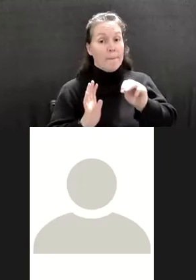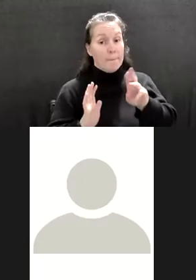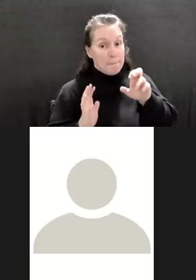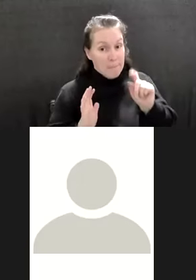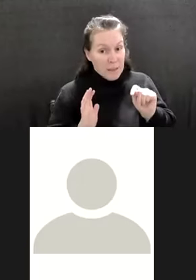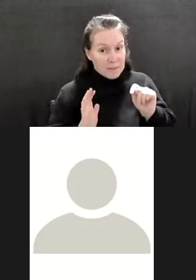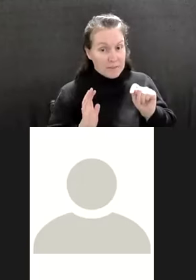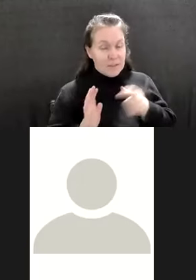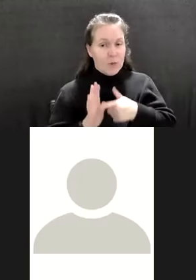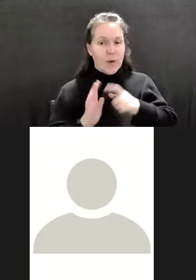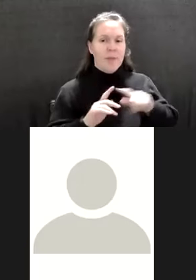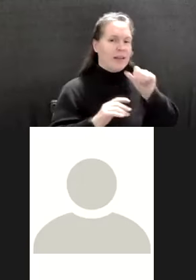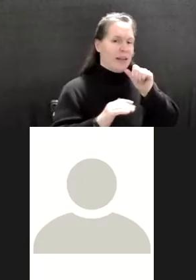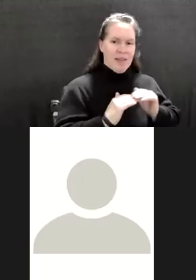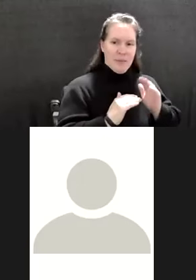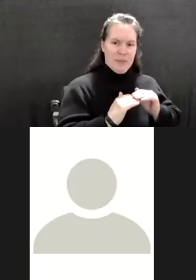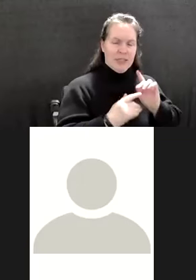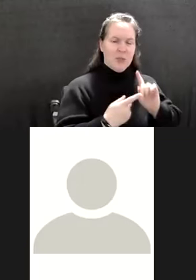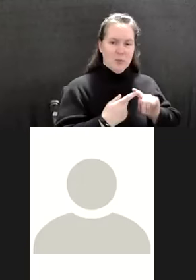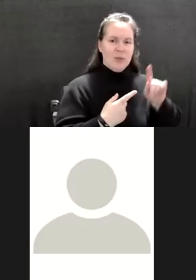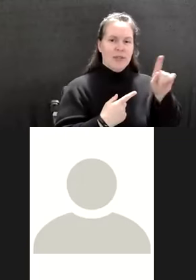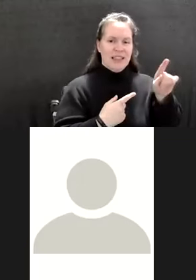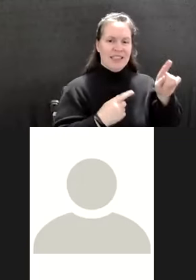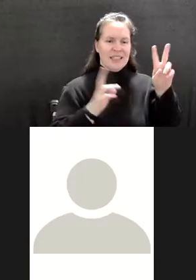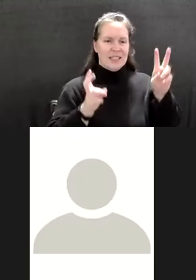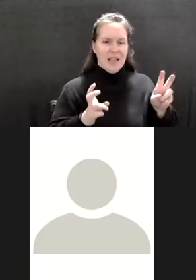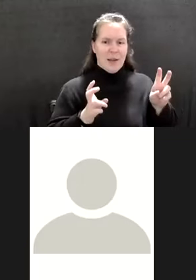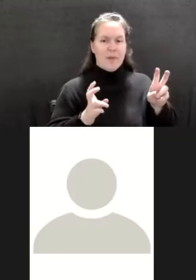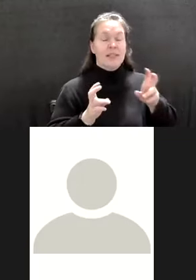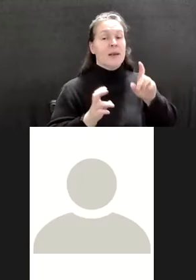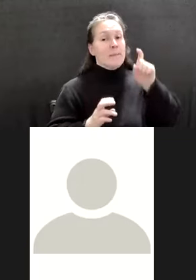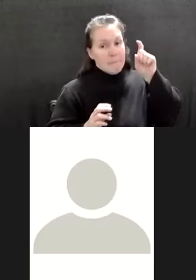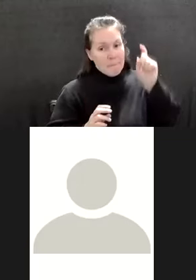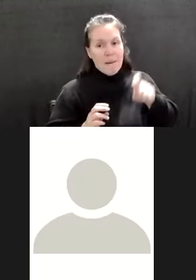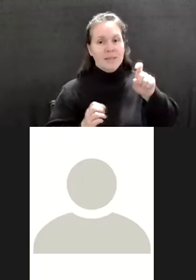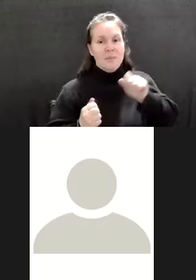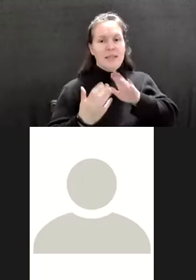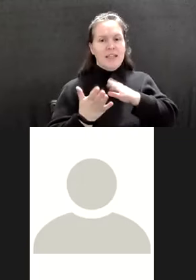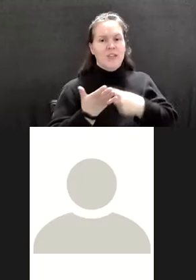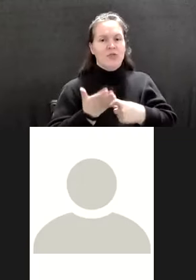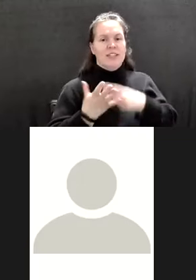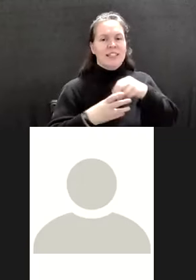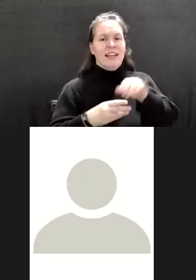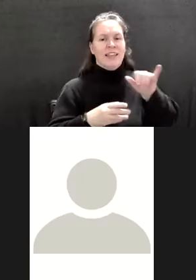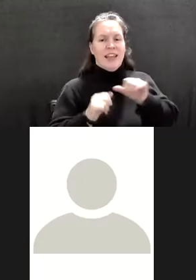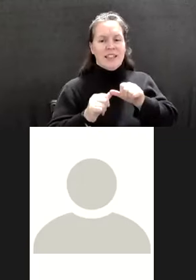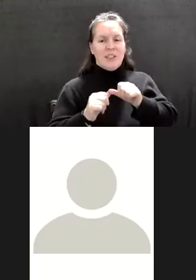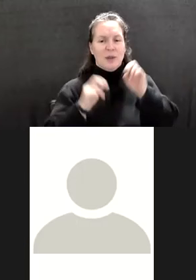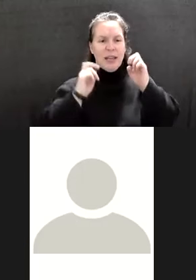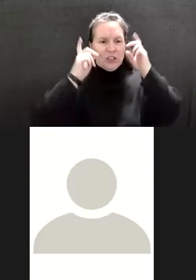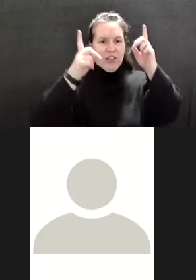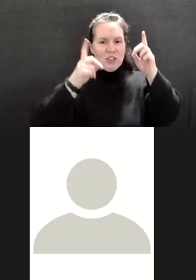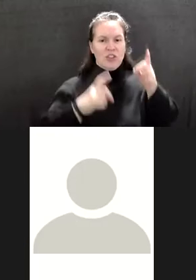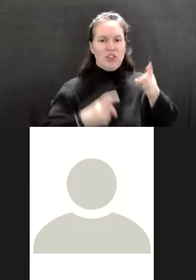limited to, these topics must be addressed in that continuing education, even